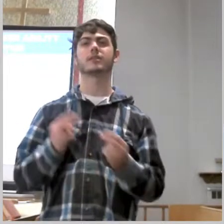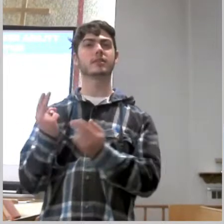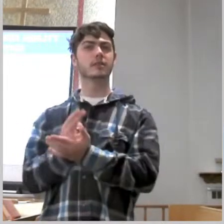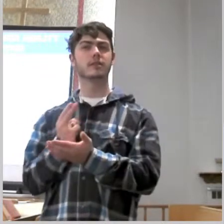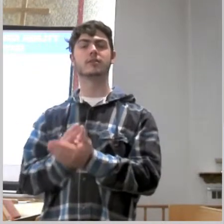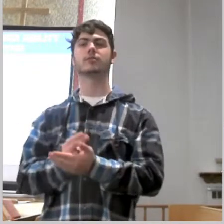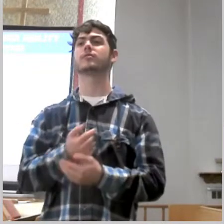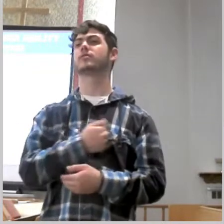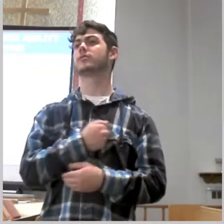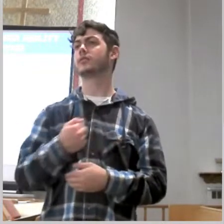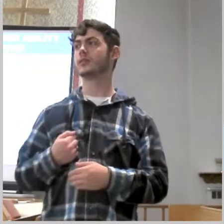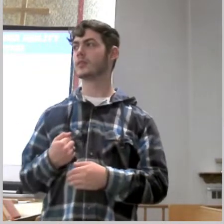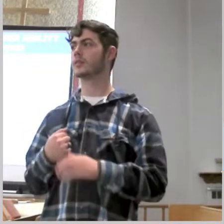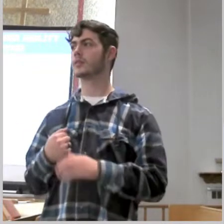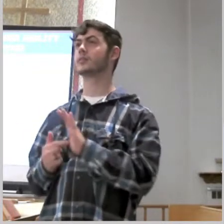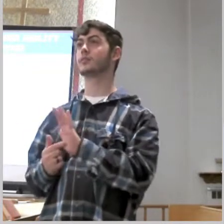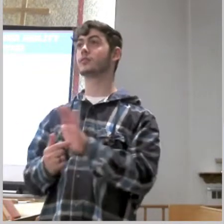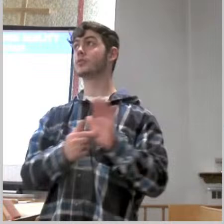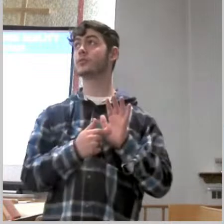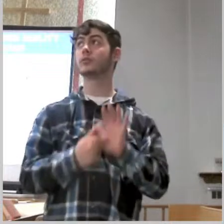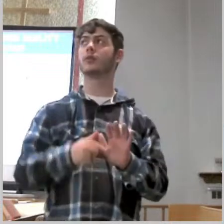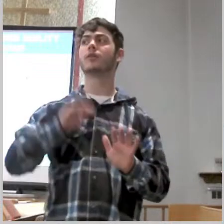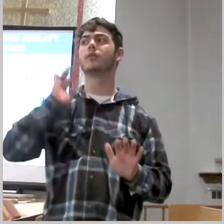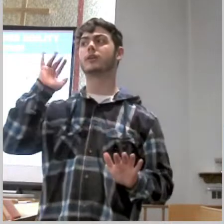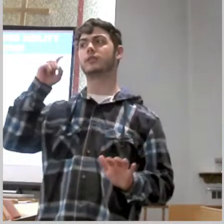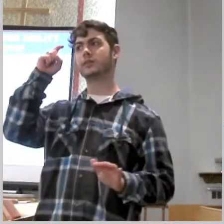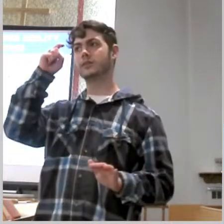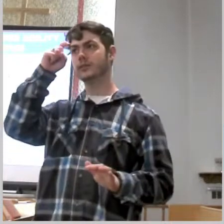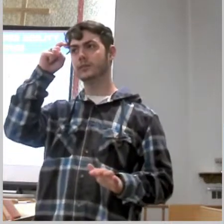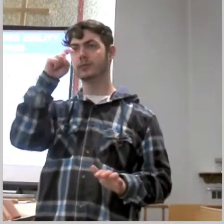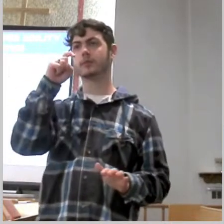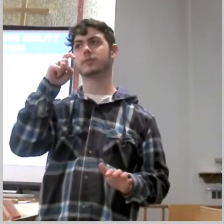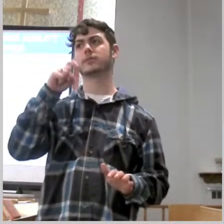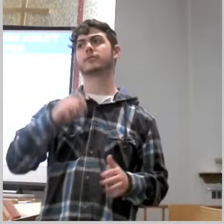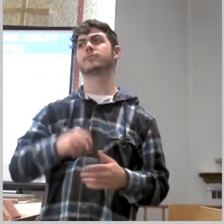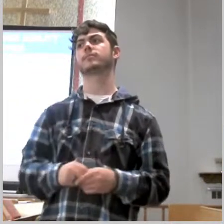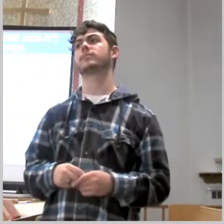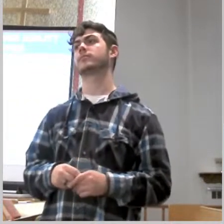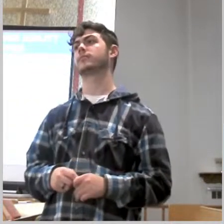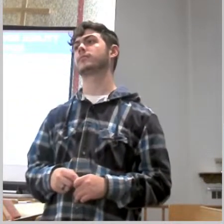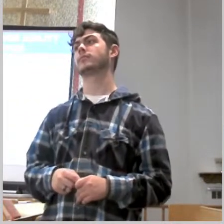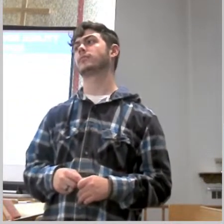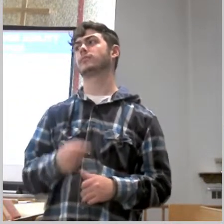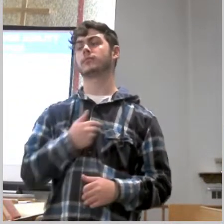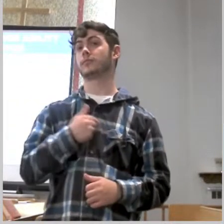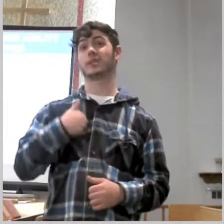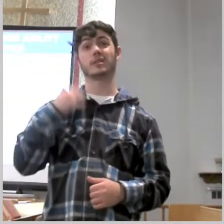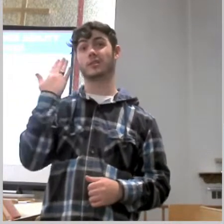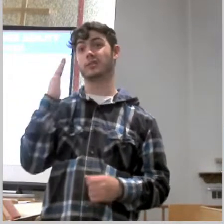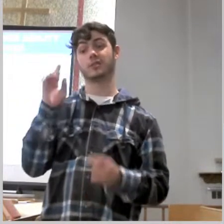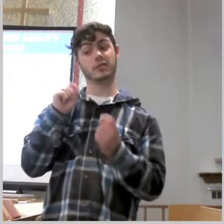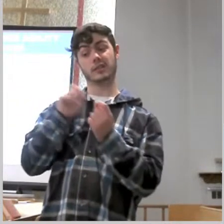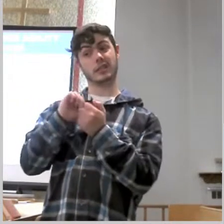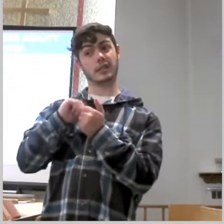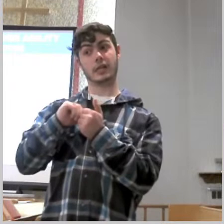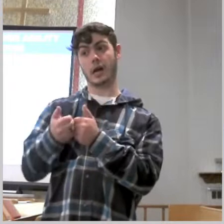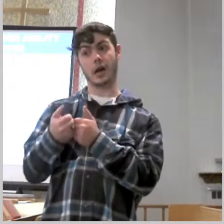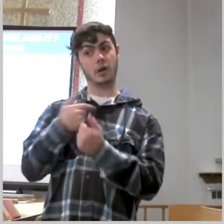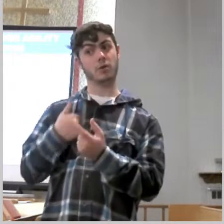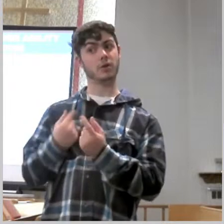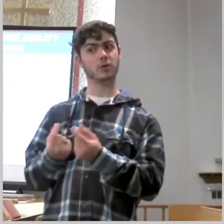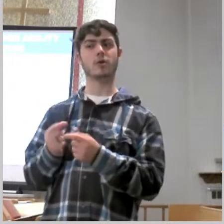to show His manifold wisdom and His grace to all the world. We don't know exactly how it happens, but we know that it can